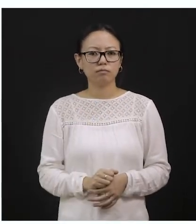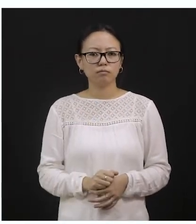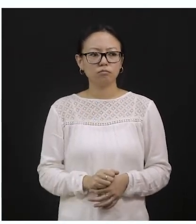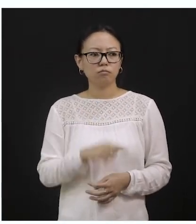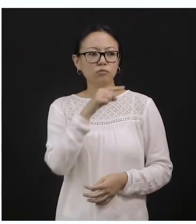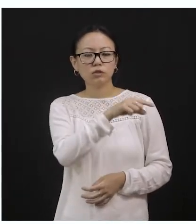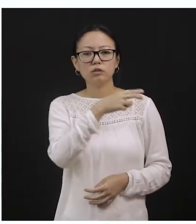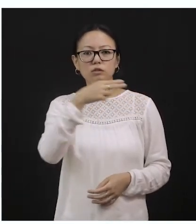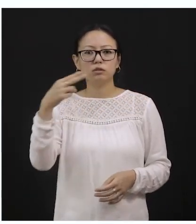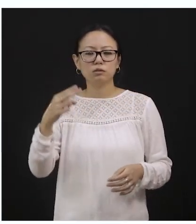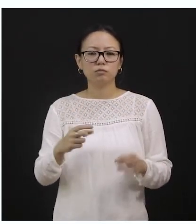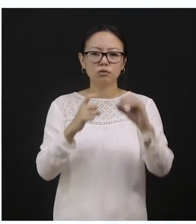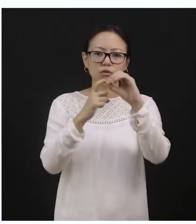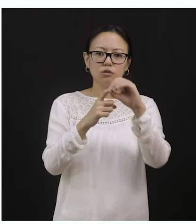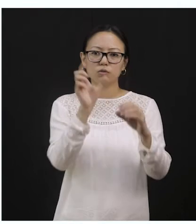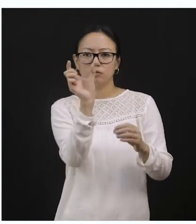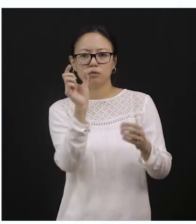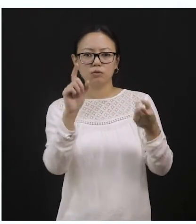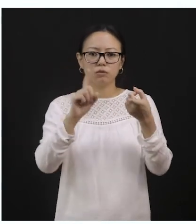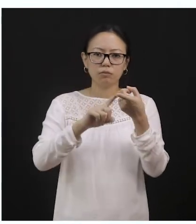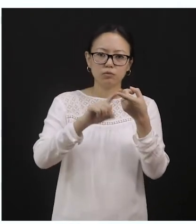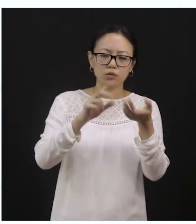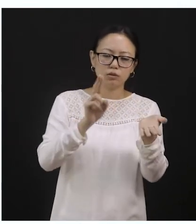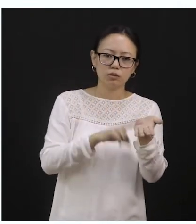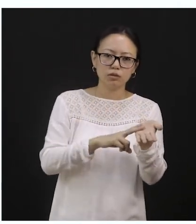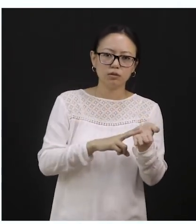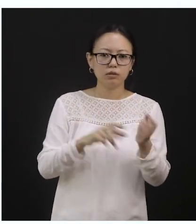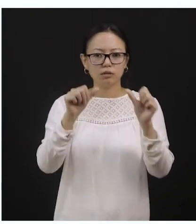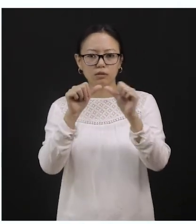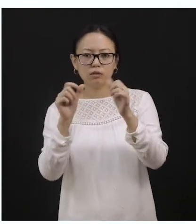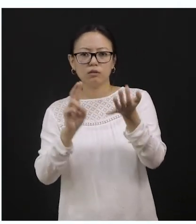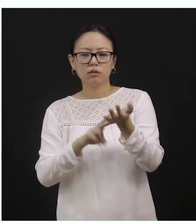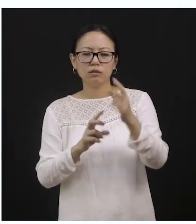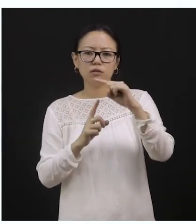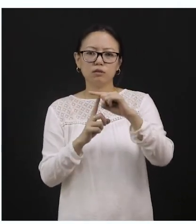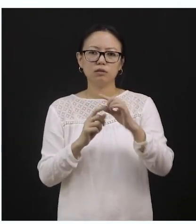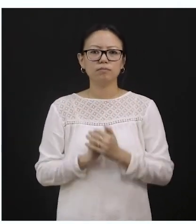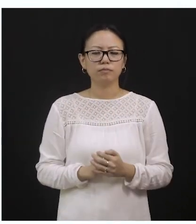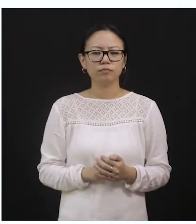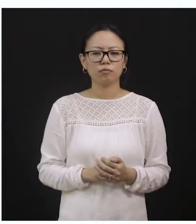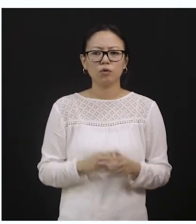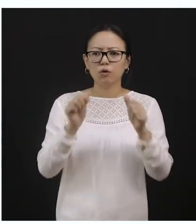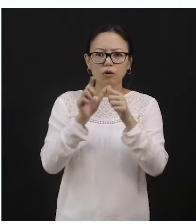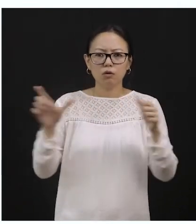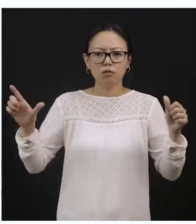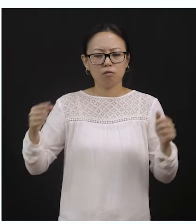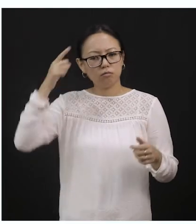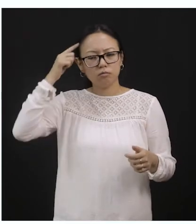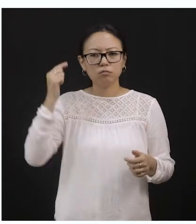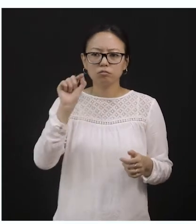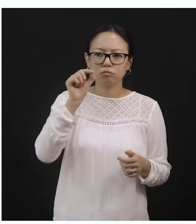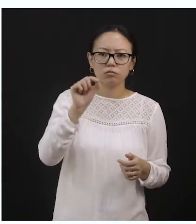ant. Not all the ants, they have wings. Only the queen ant, they used to have wings. All